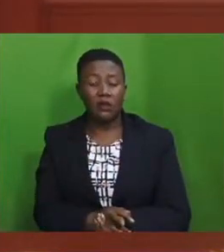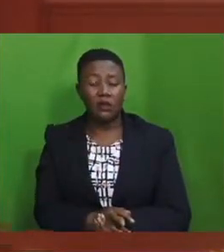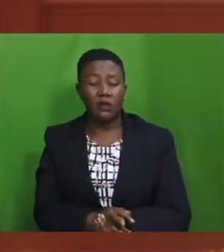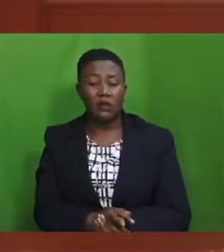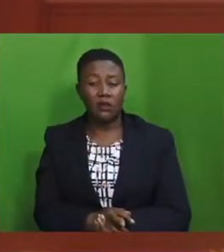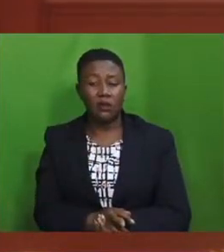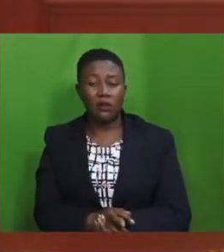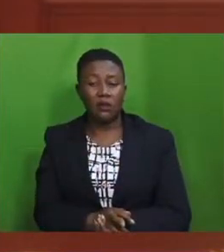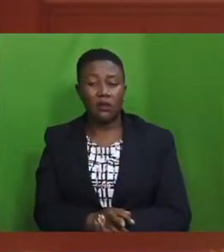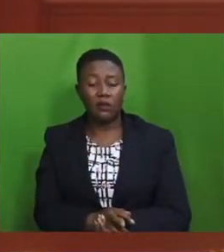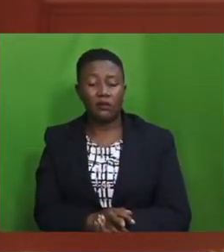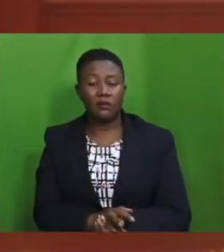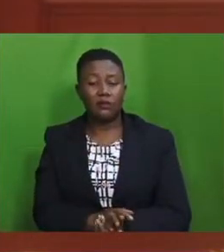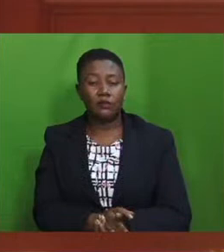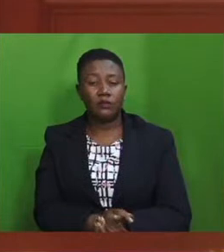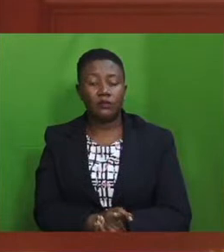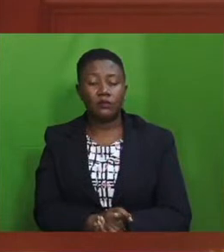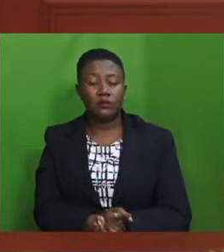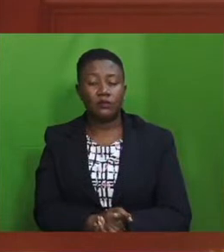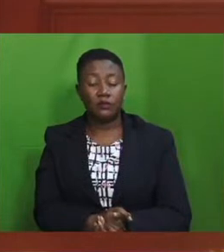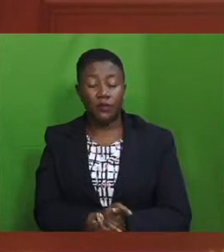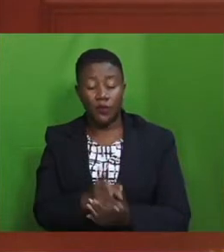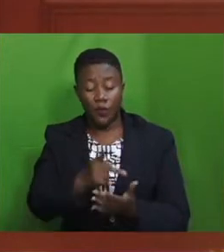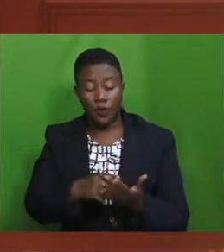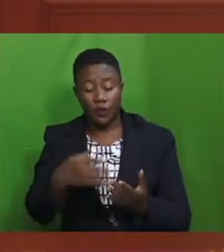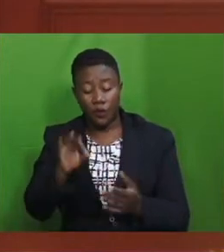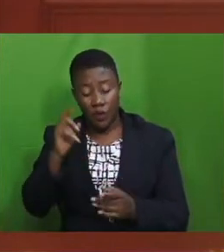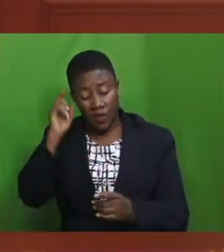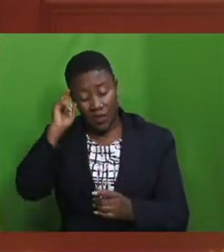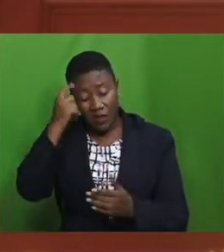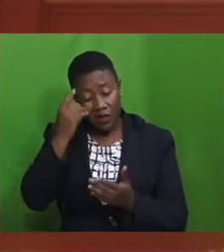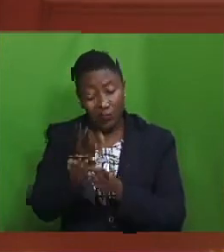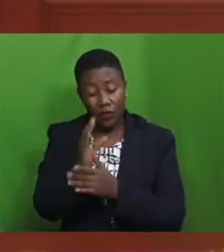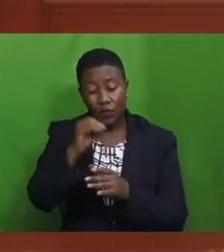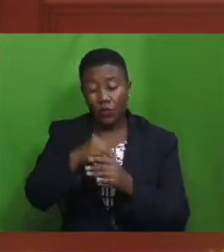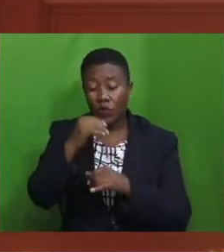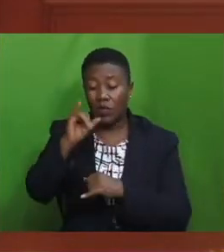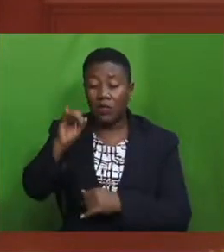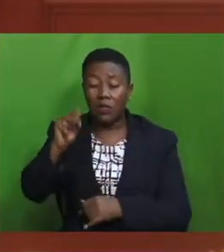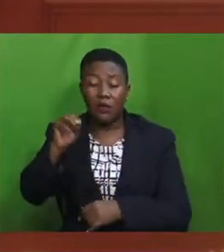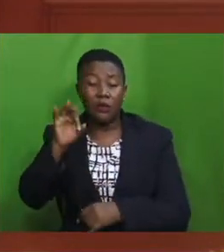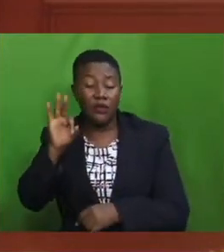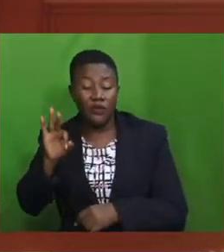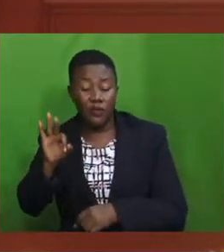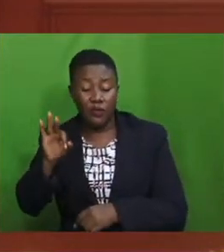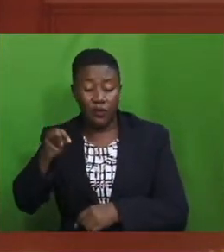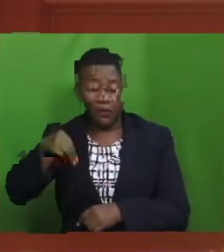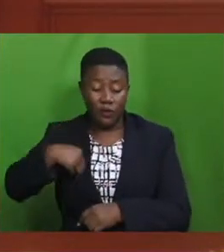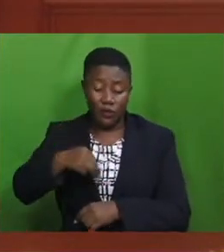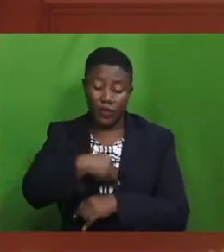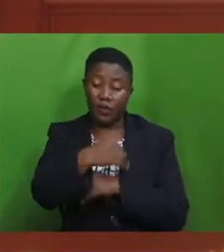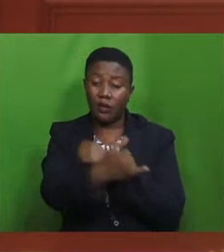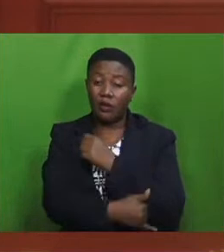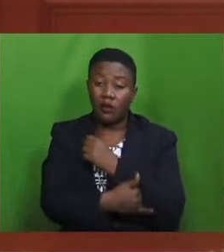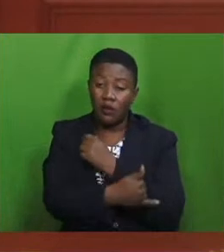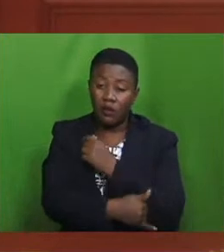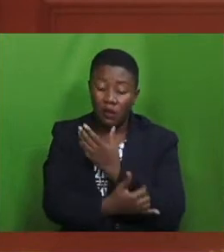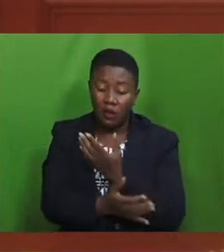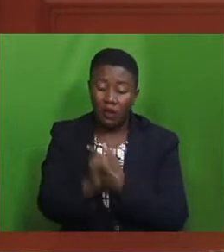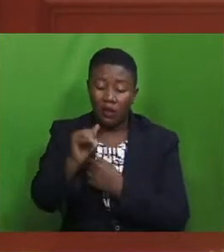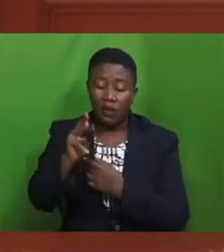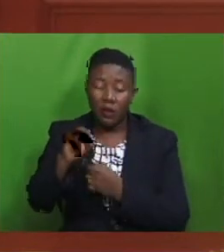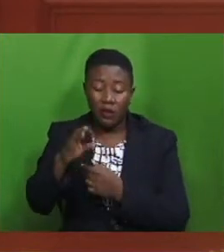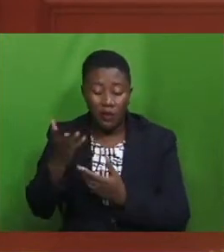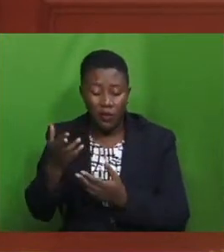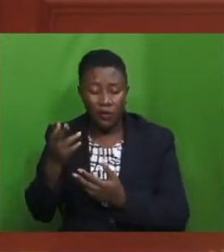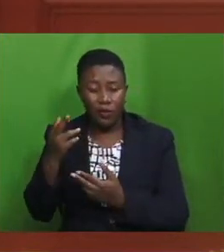Mr. Speaker, I'm quoting. As part of Ghana's obligations to the International Monetary Fund's member countries, Ghana hosted an IMF mission led